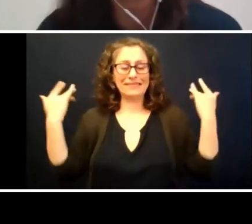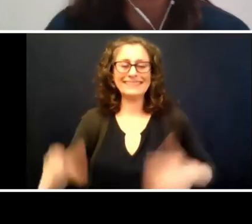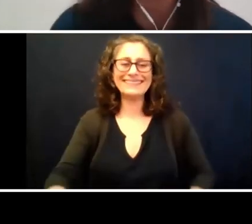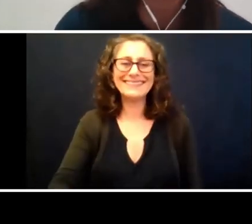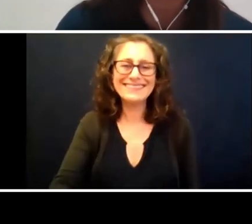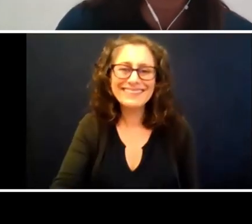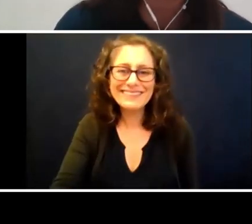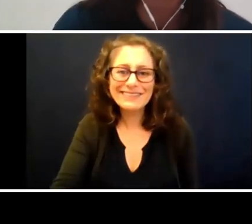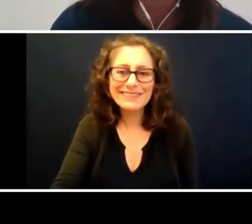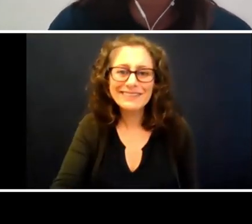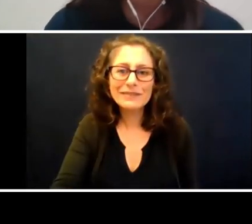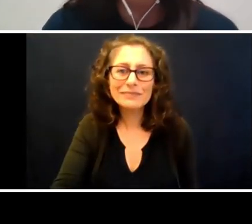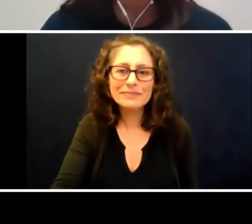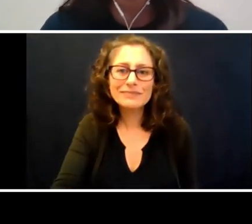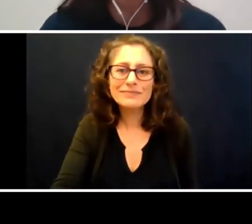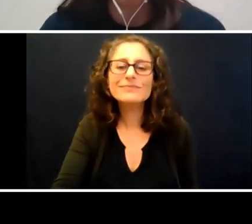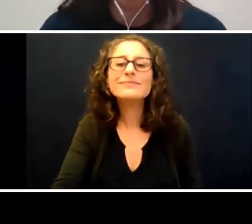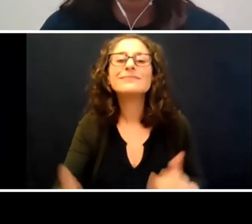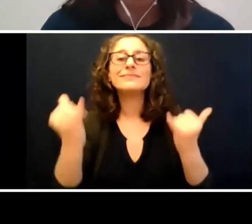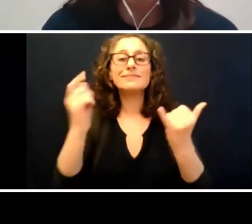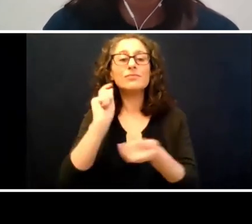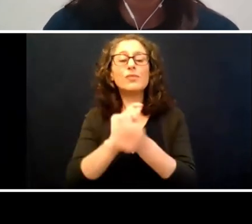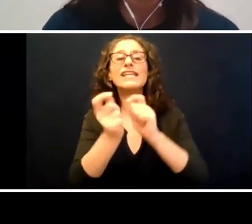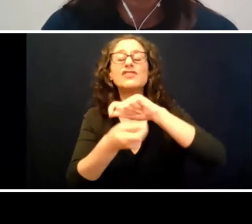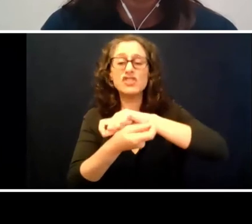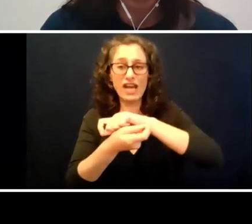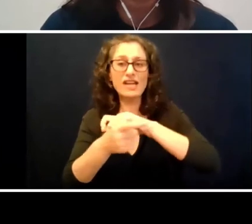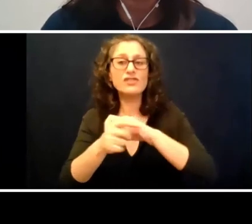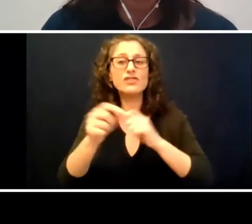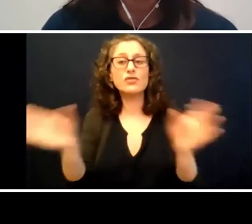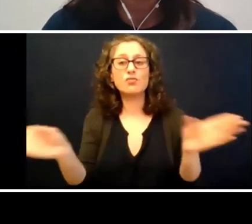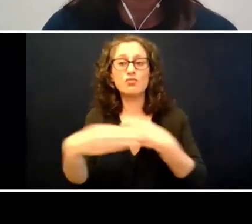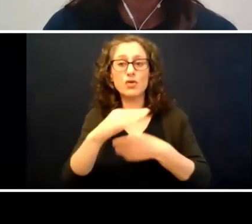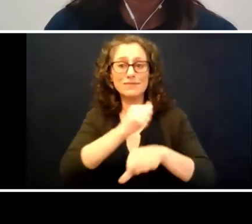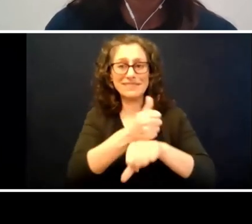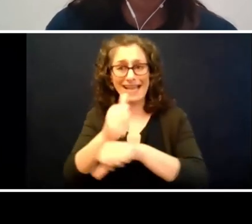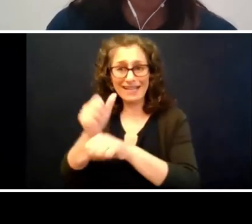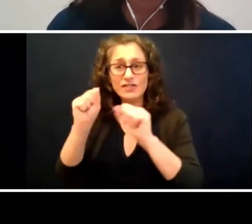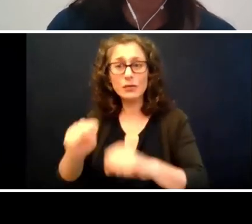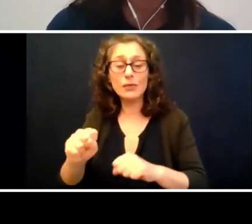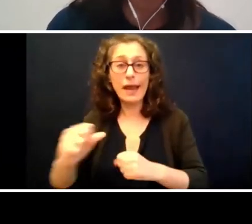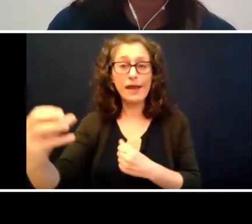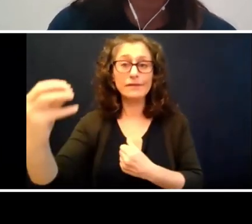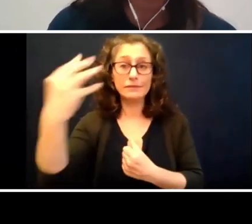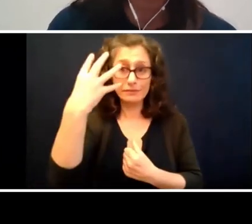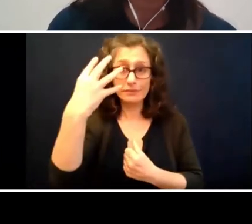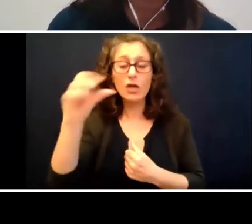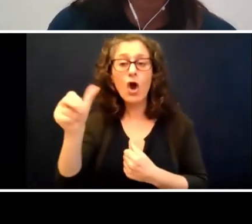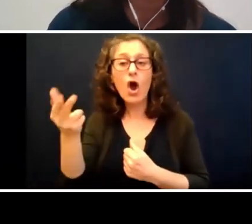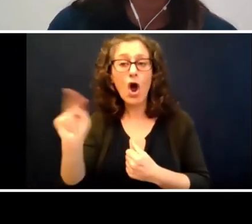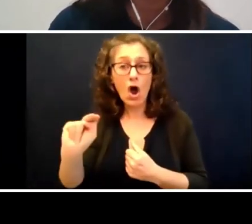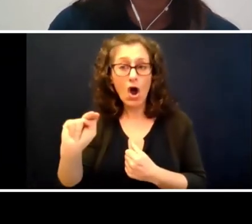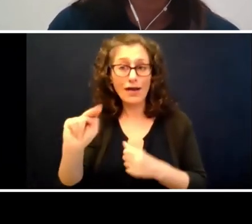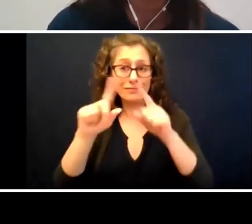room settings, so you can go ahead and unmute yourself and turn on your video feed if you'd like to go ahead and jump